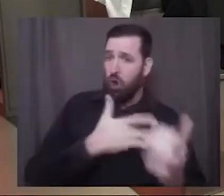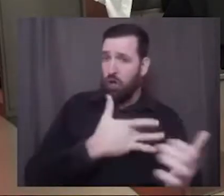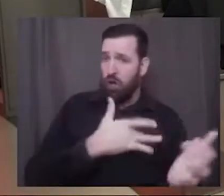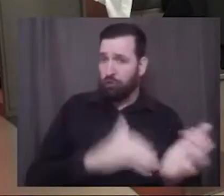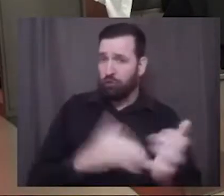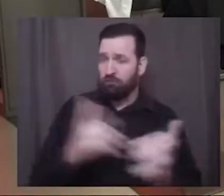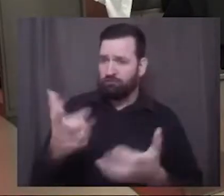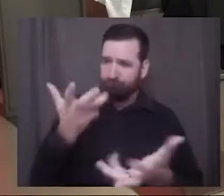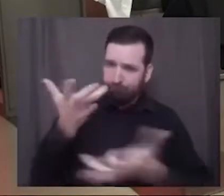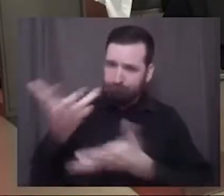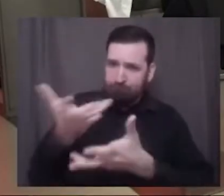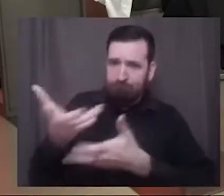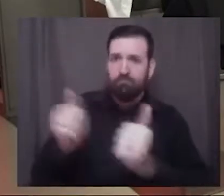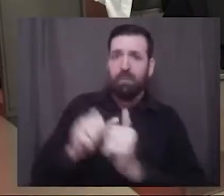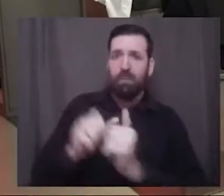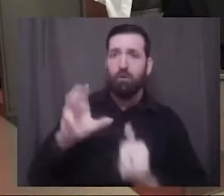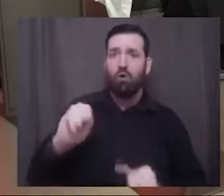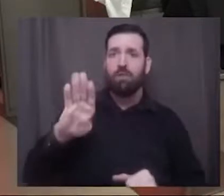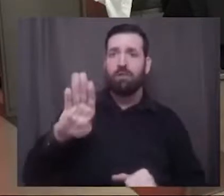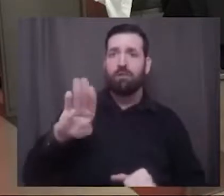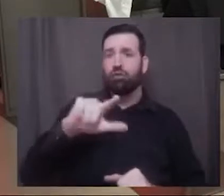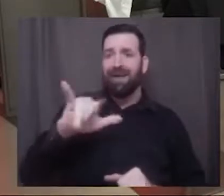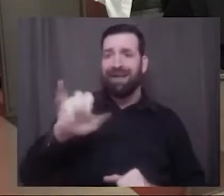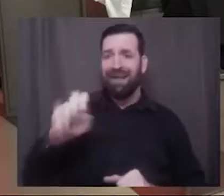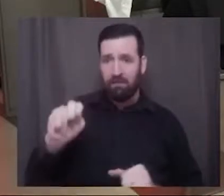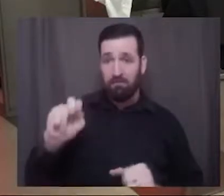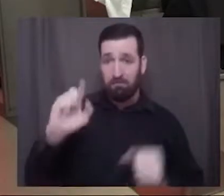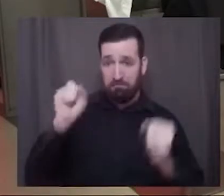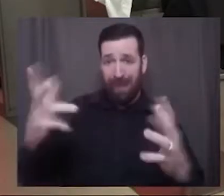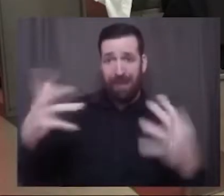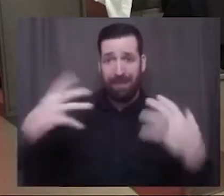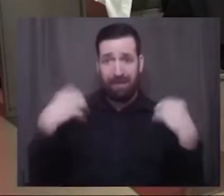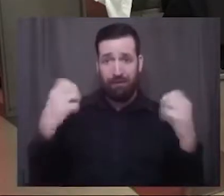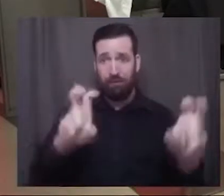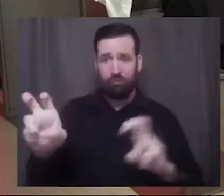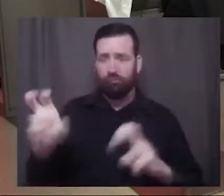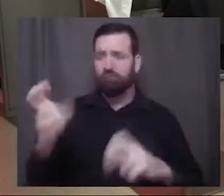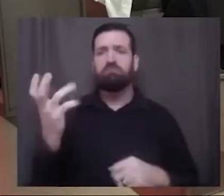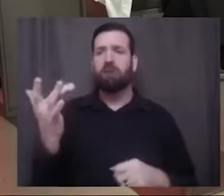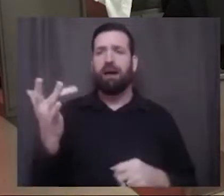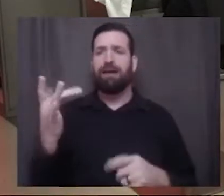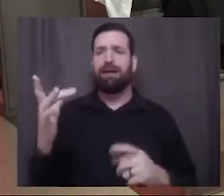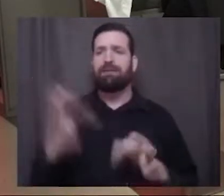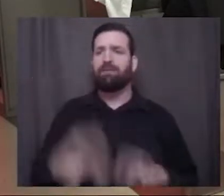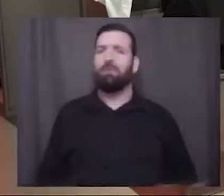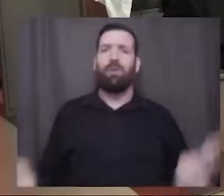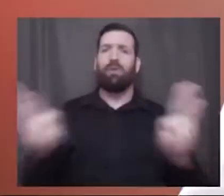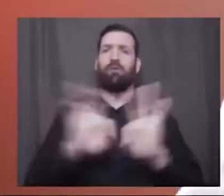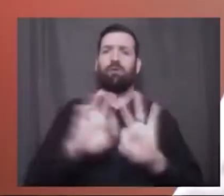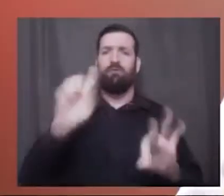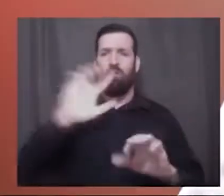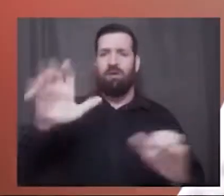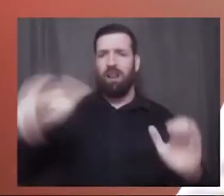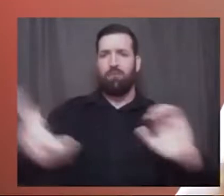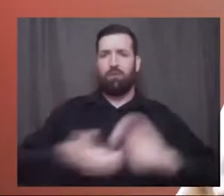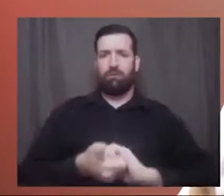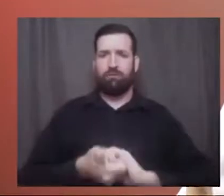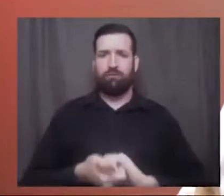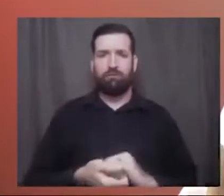with OBGYNs on a lot of health issues. Why is that so important to have that collaboration? So I'd say more to kind